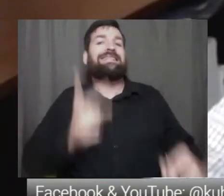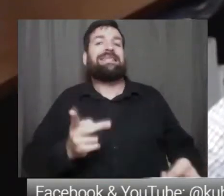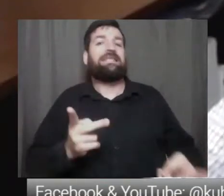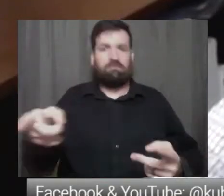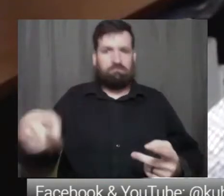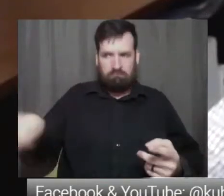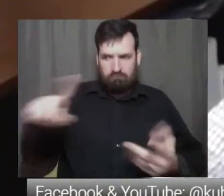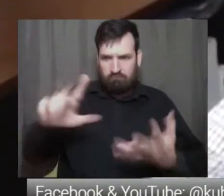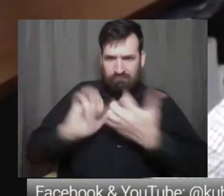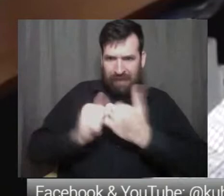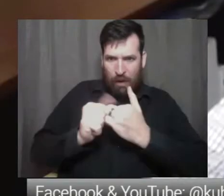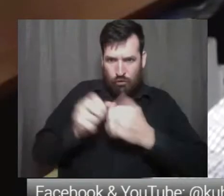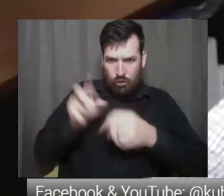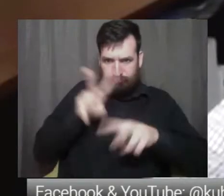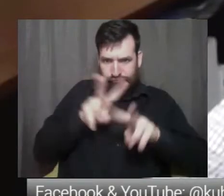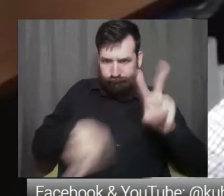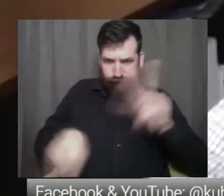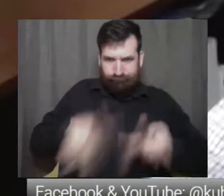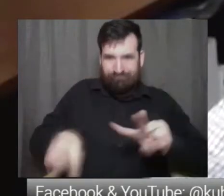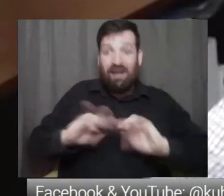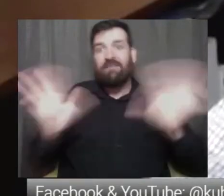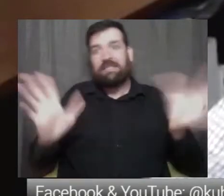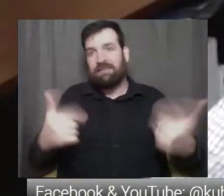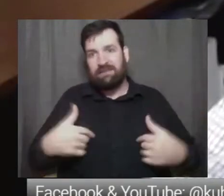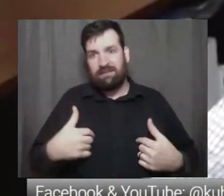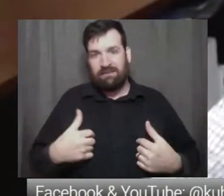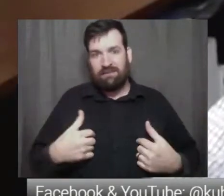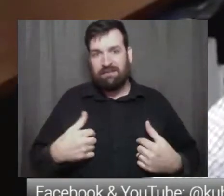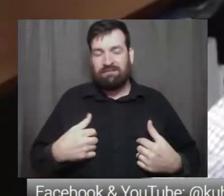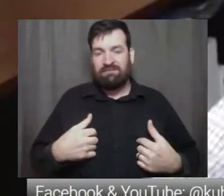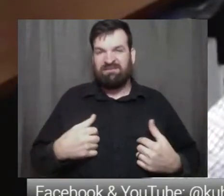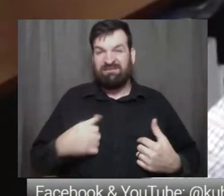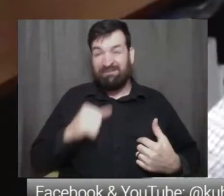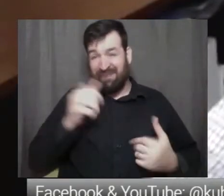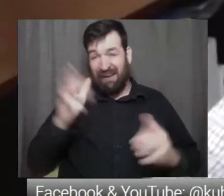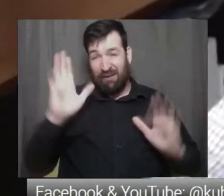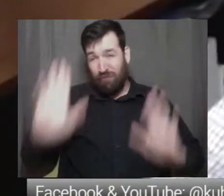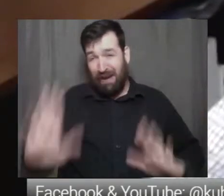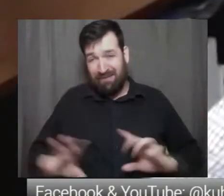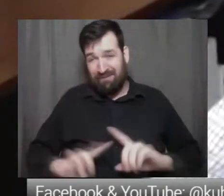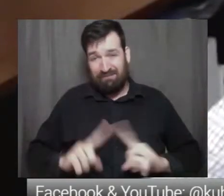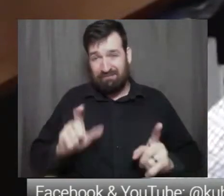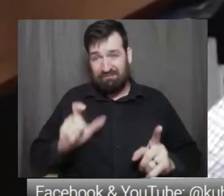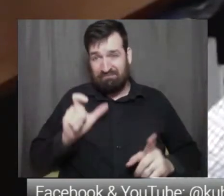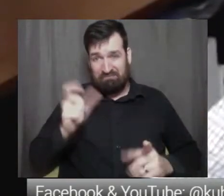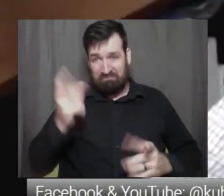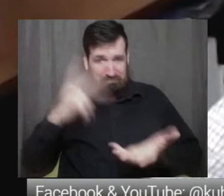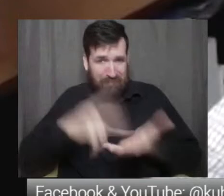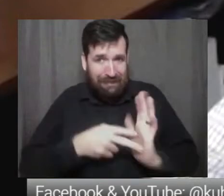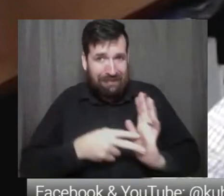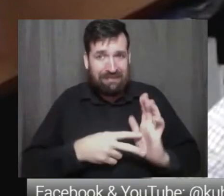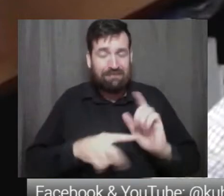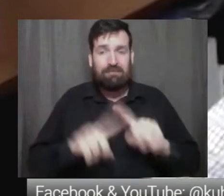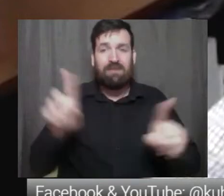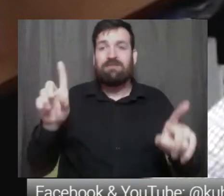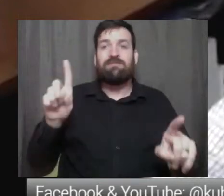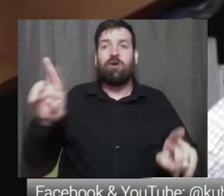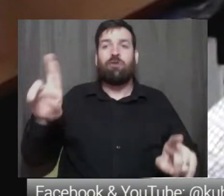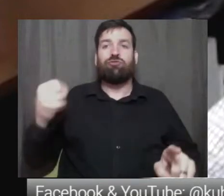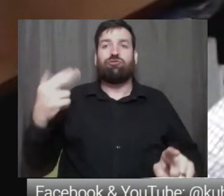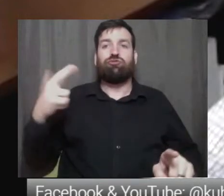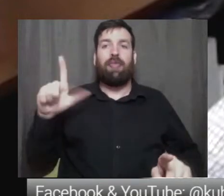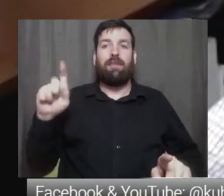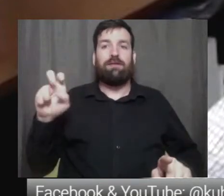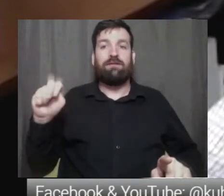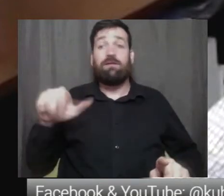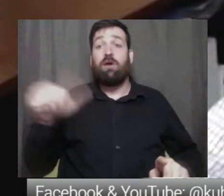how do you interpret this? Because obviously I know that that's probably not great, but don't really know what that exactly means. And Dr. Sheldon and everyone else in the